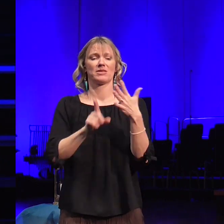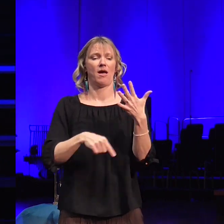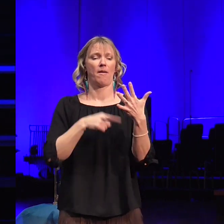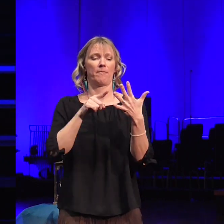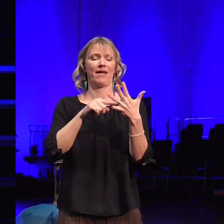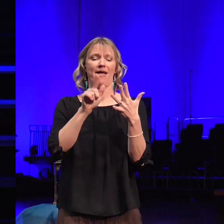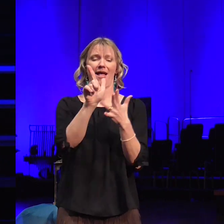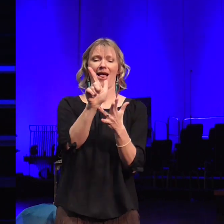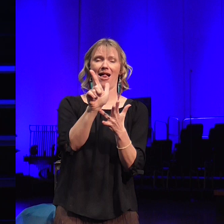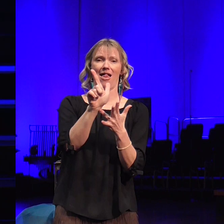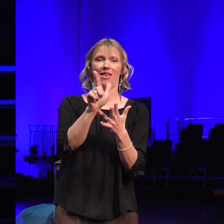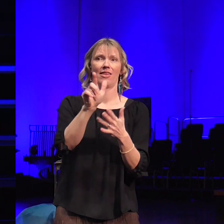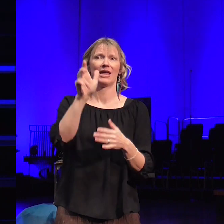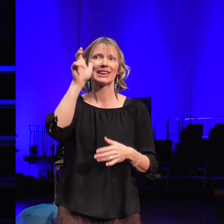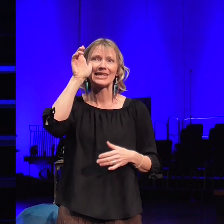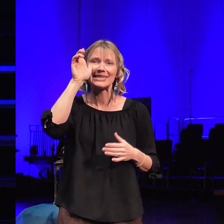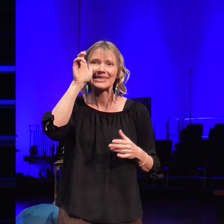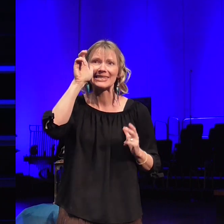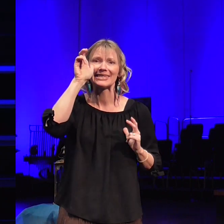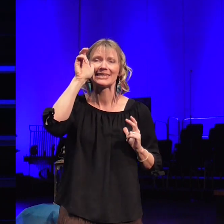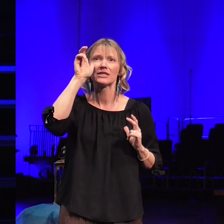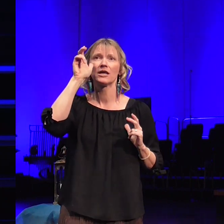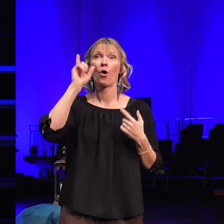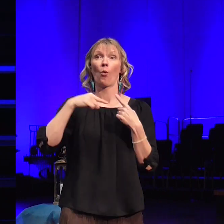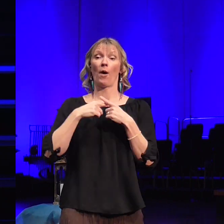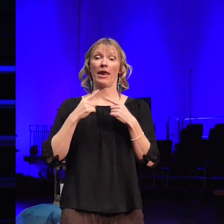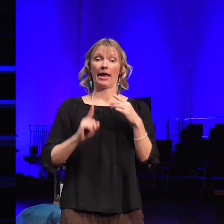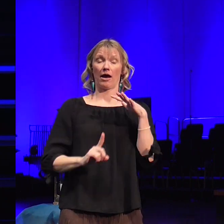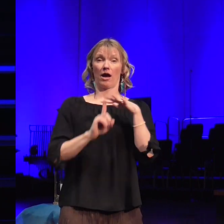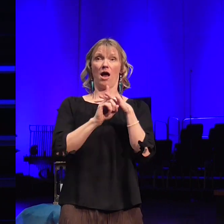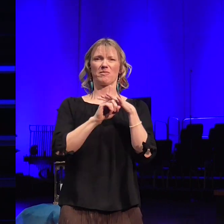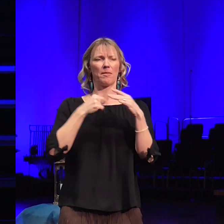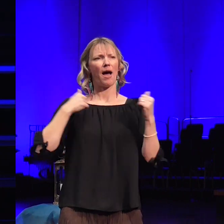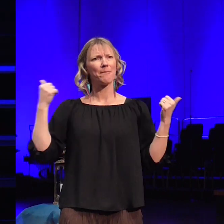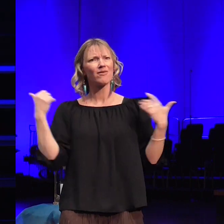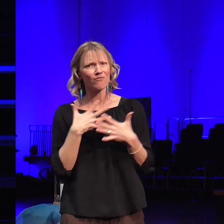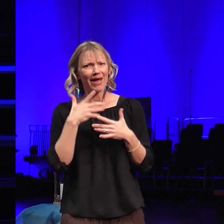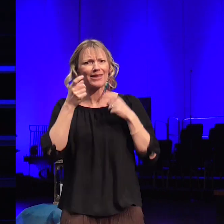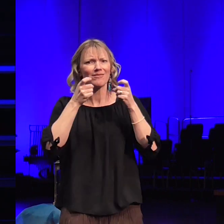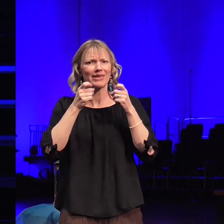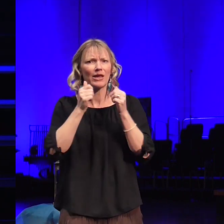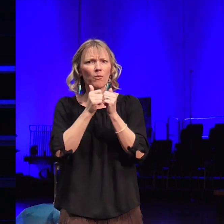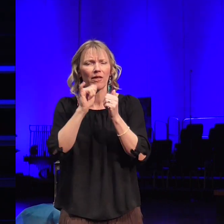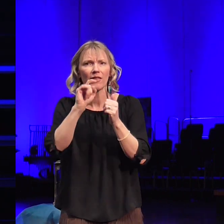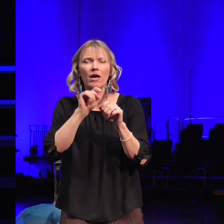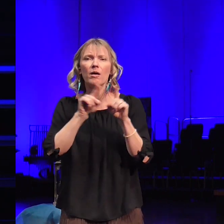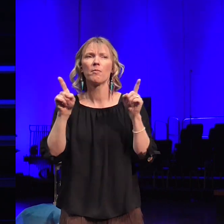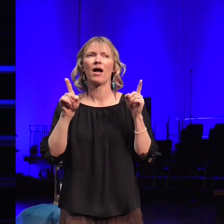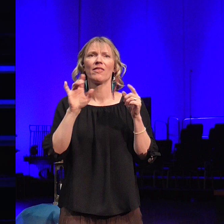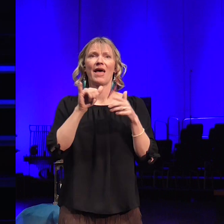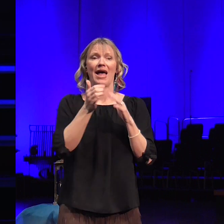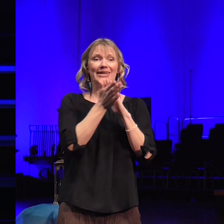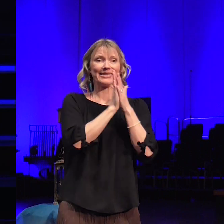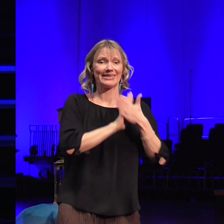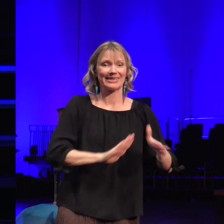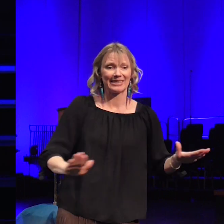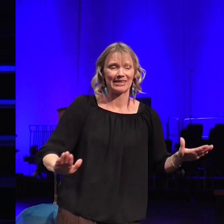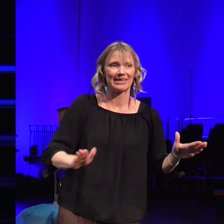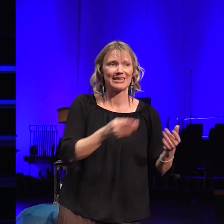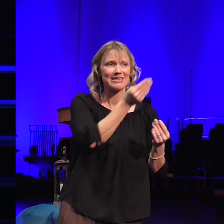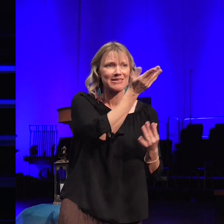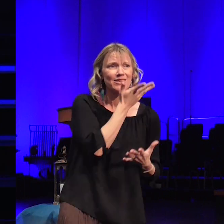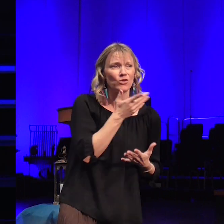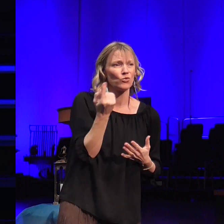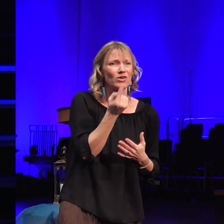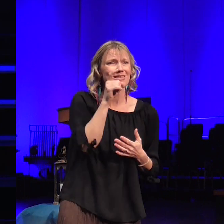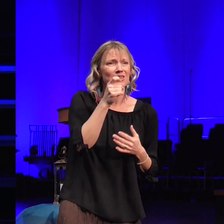L is listen. Because when it comes up, I'm afraid about dealing with it, but I know that that stillness that I've courted tells me, you just need to